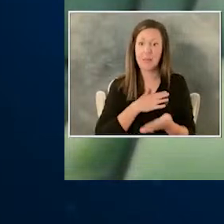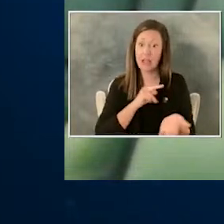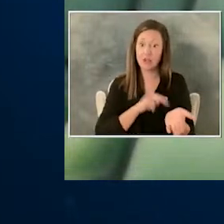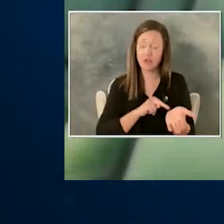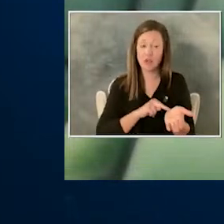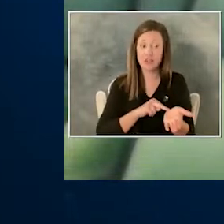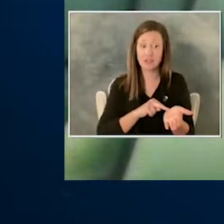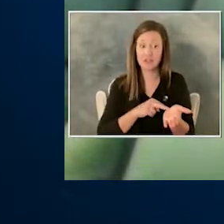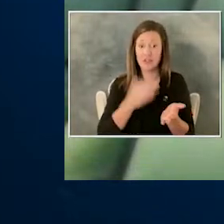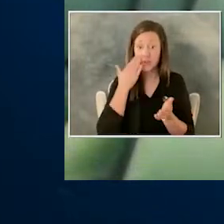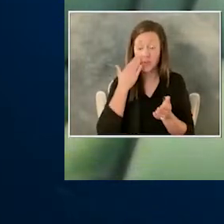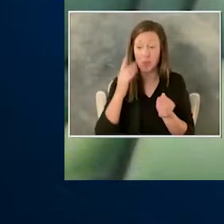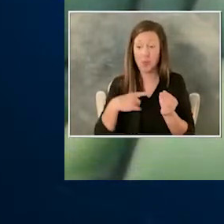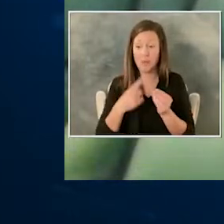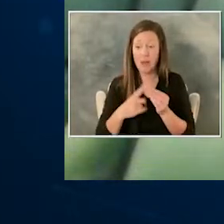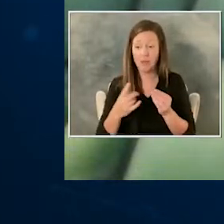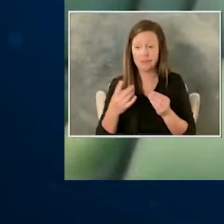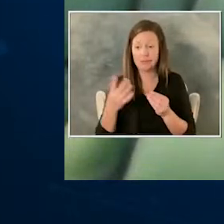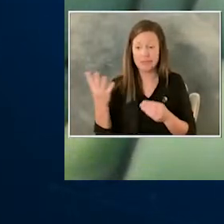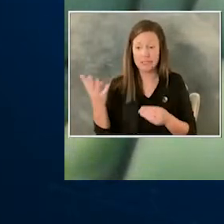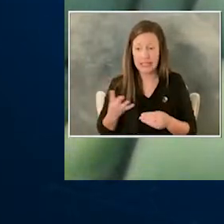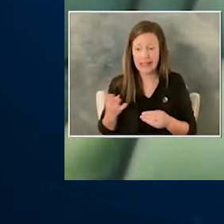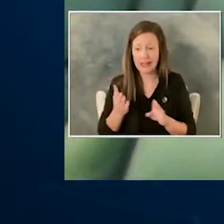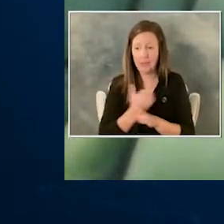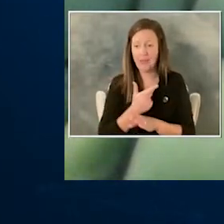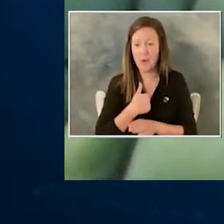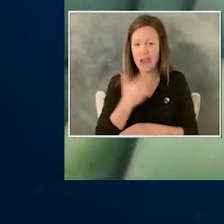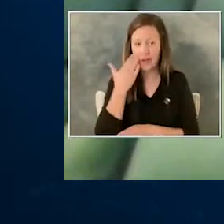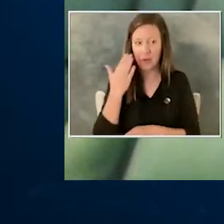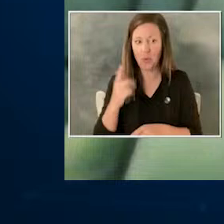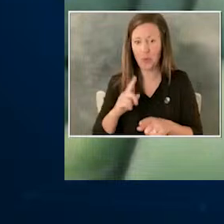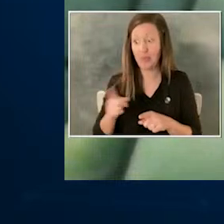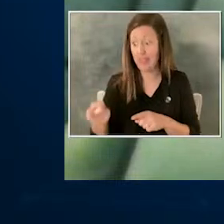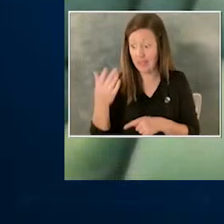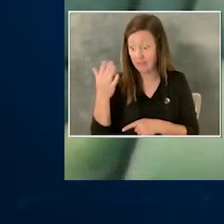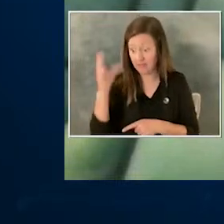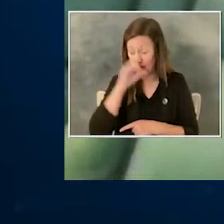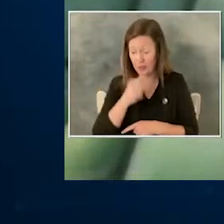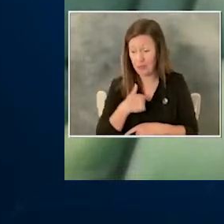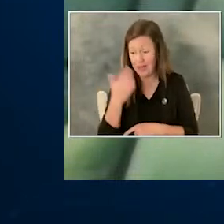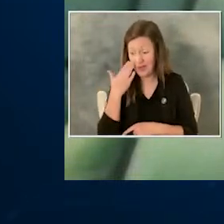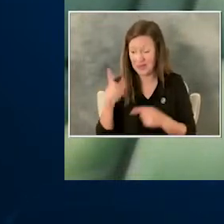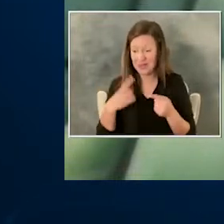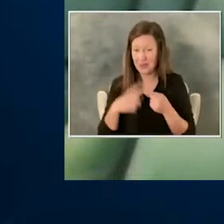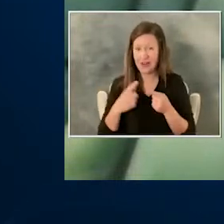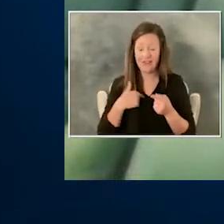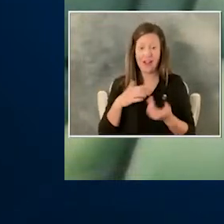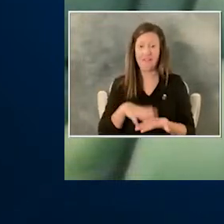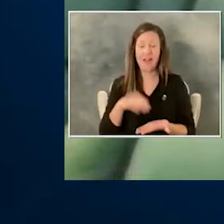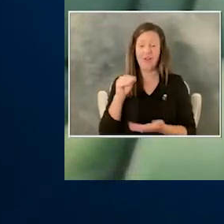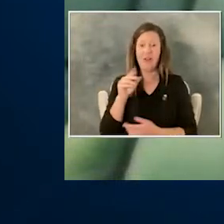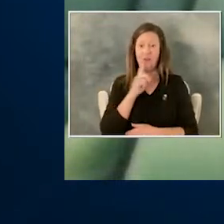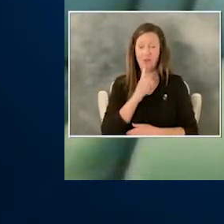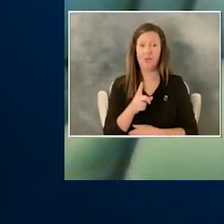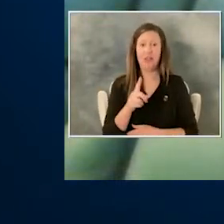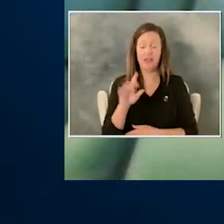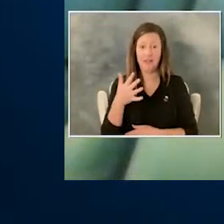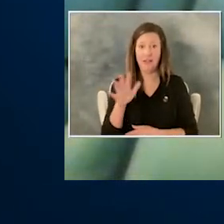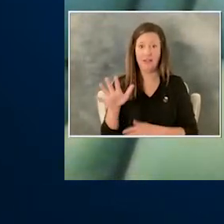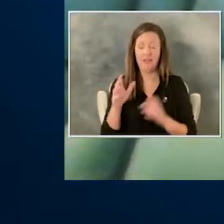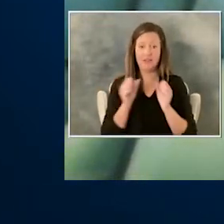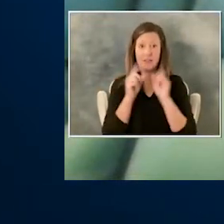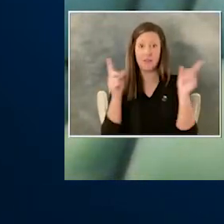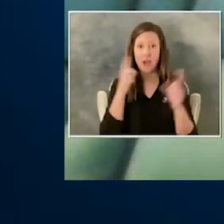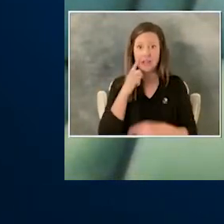dialysis before I did, of course, and they assumed that I knew. And so when I found out, it was really kind of a